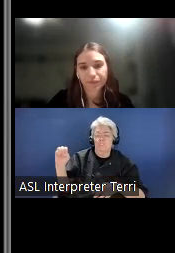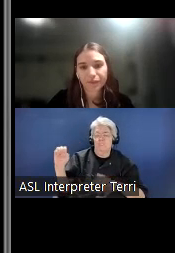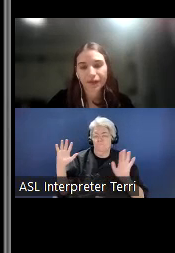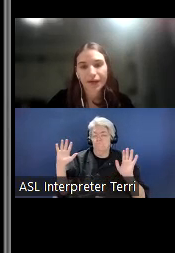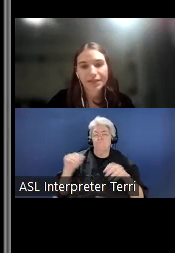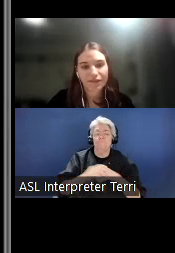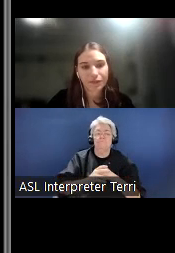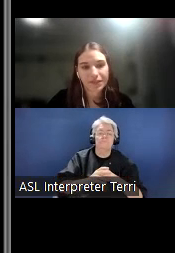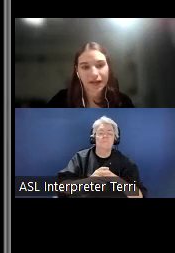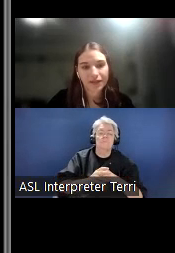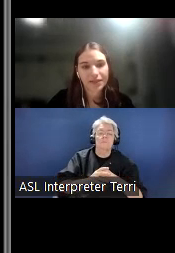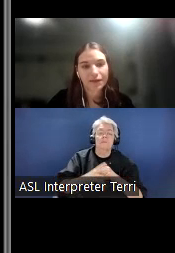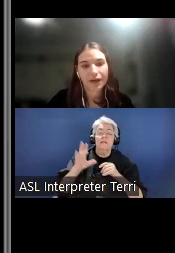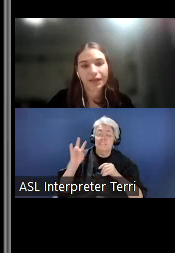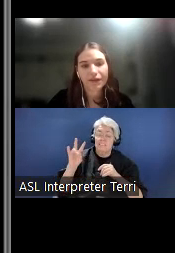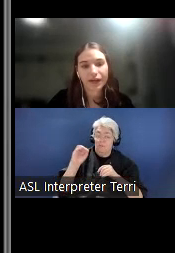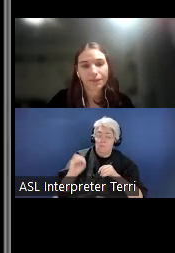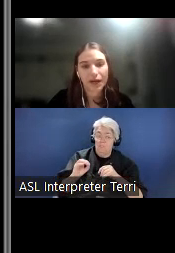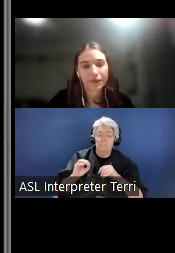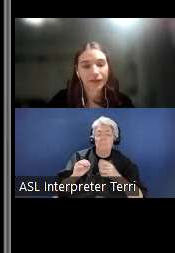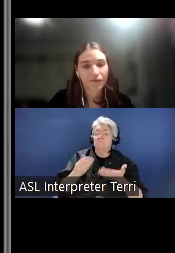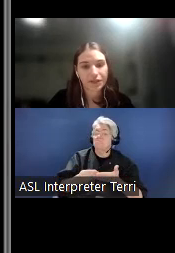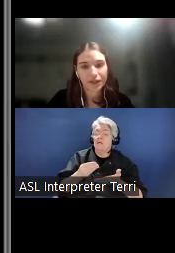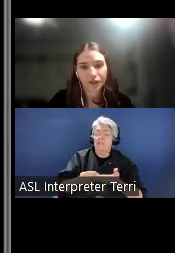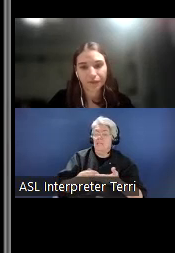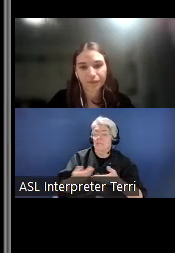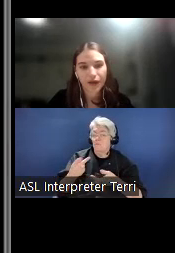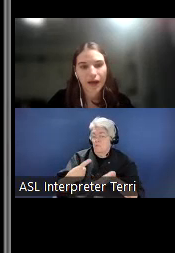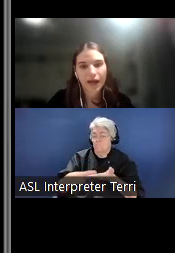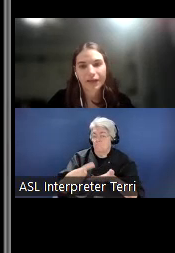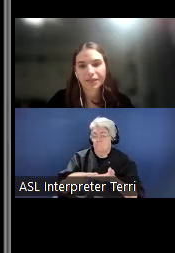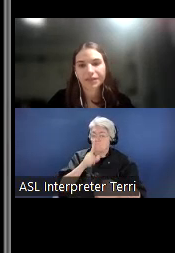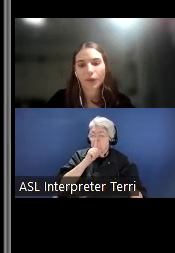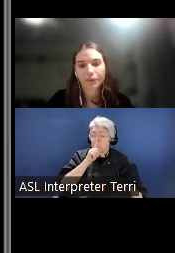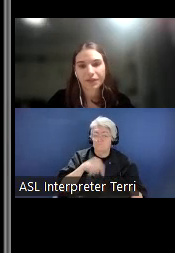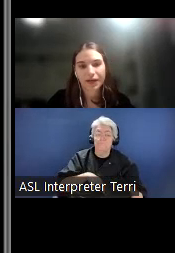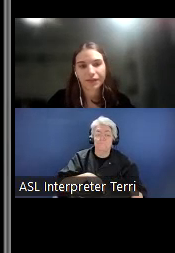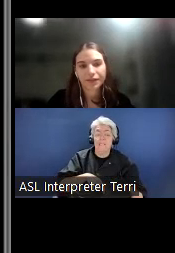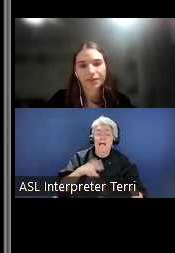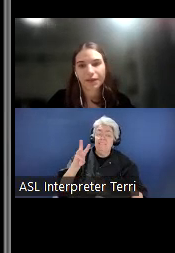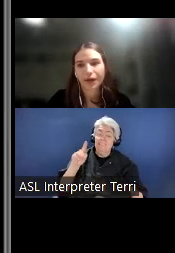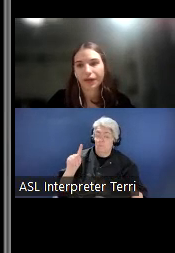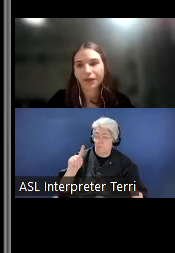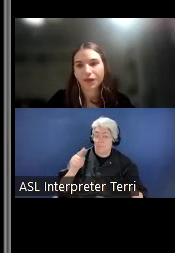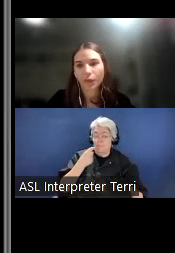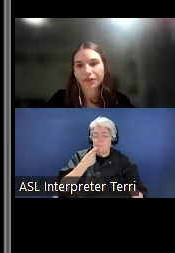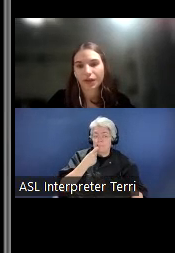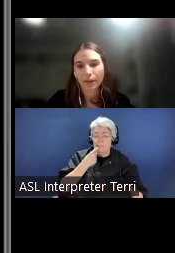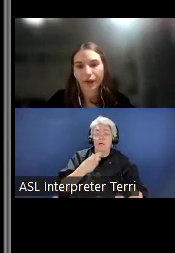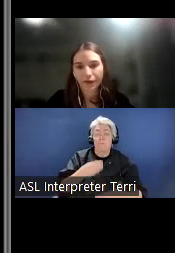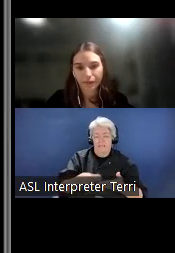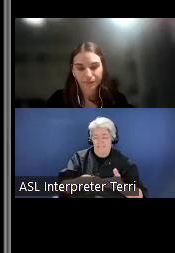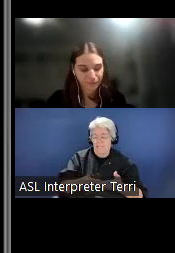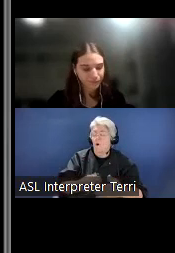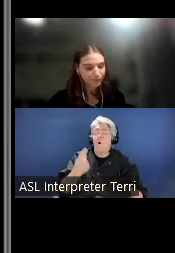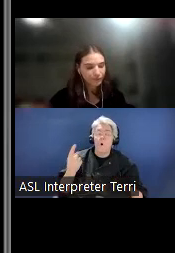cost. 7% said money never comes up in conversation, and 61% said money is always